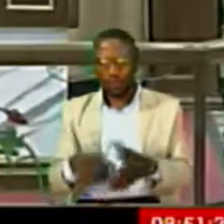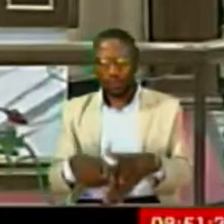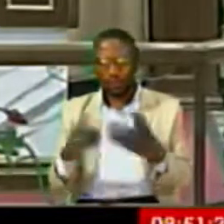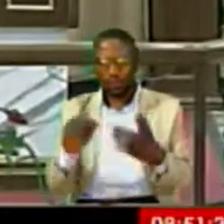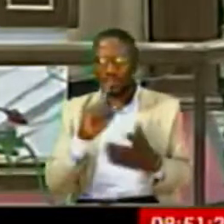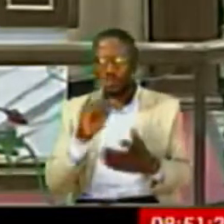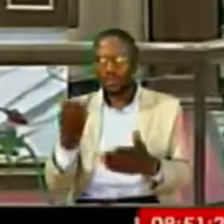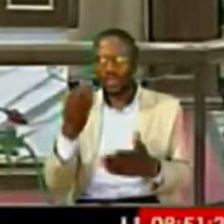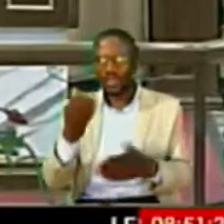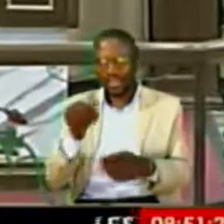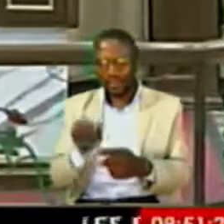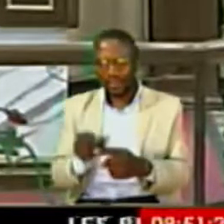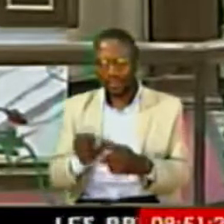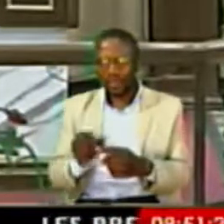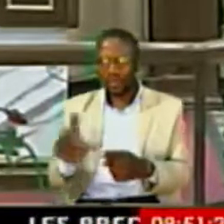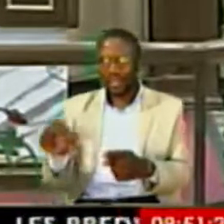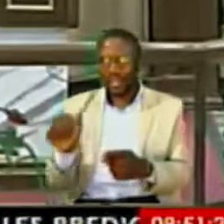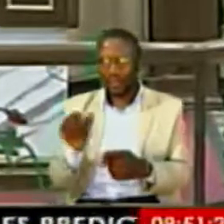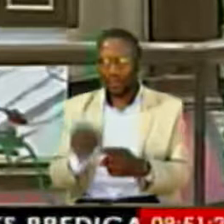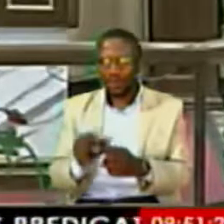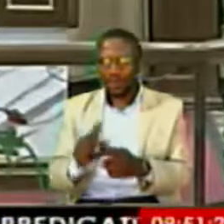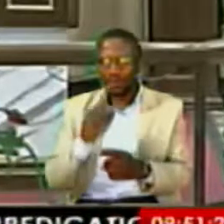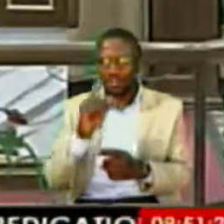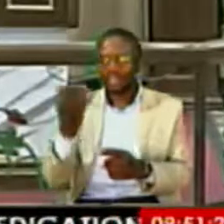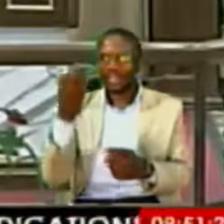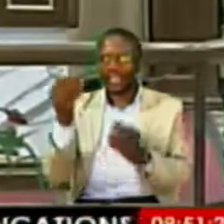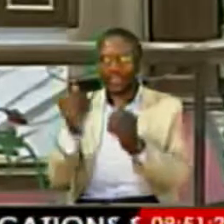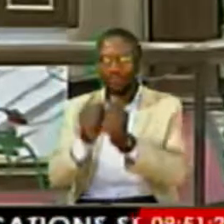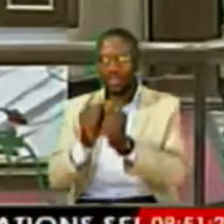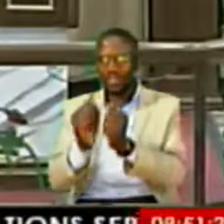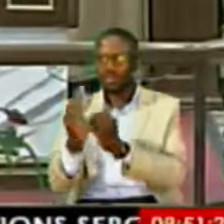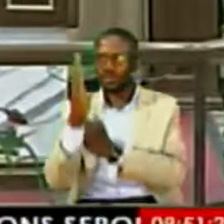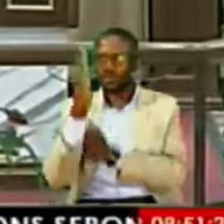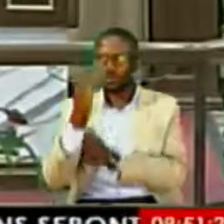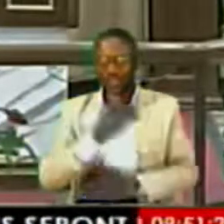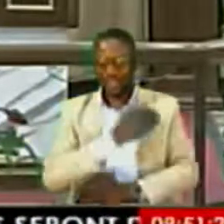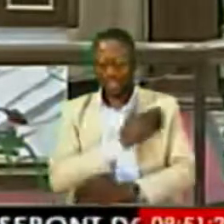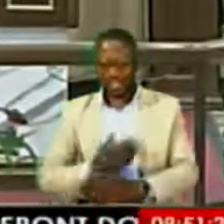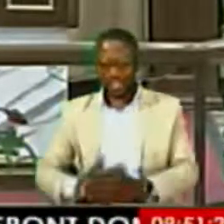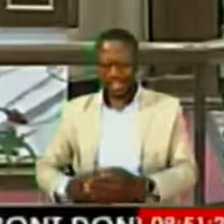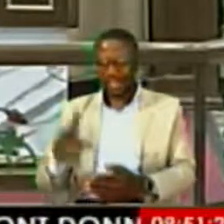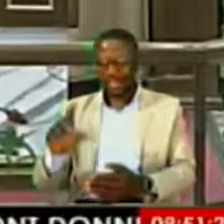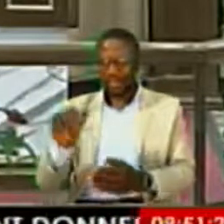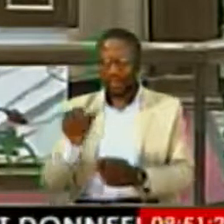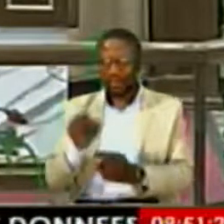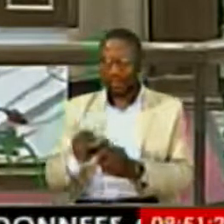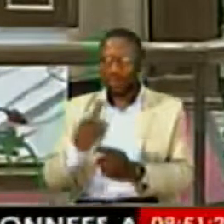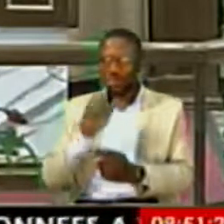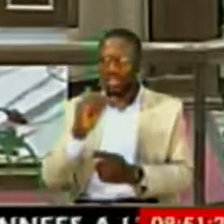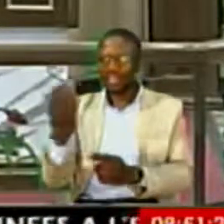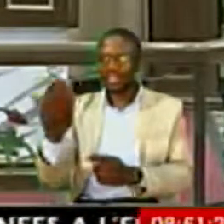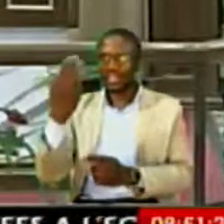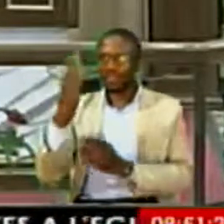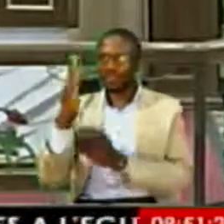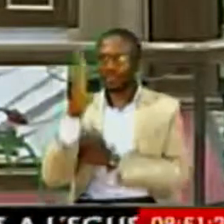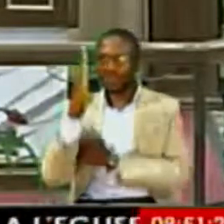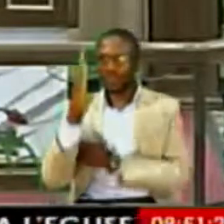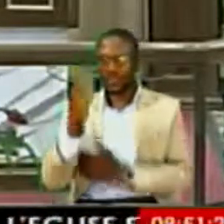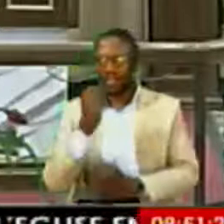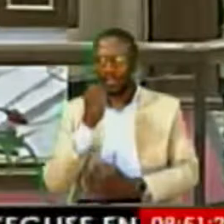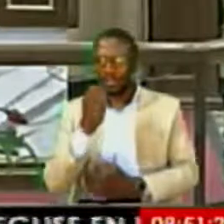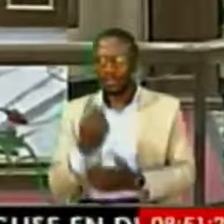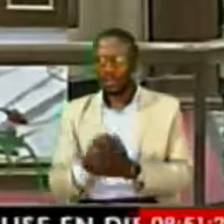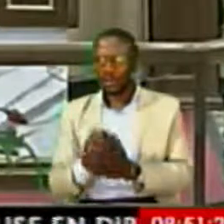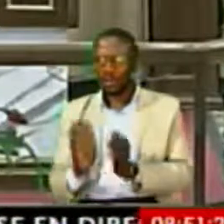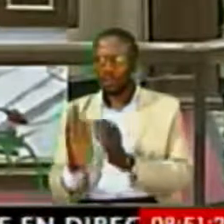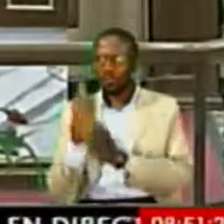the beginning was the la word. Parole était avec Dieu. I mean, it's John 1, verse 1. La parole the était word Dieu. Was with God, and the word was God. Dieu avait pris